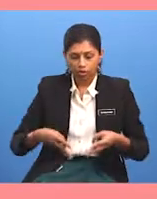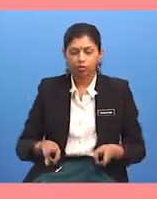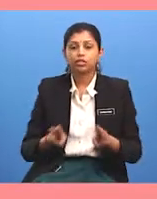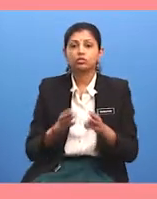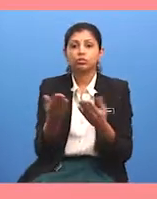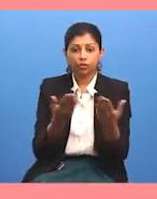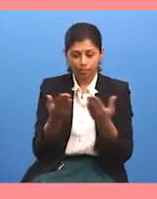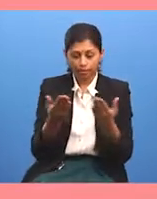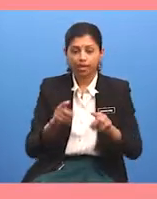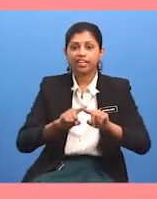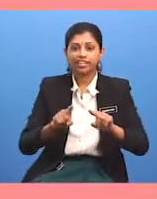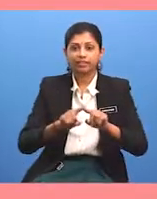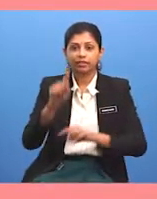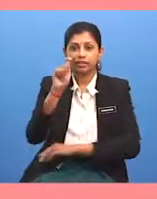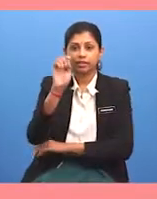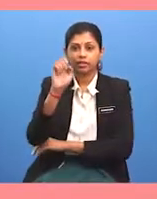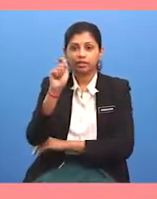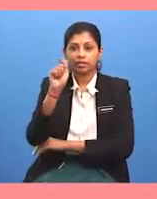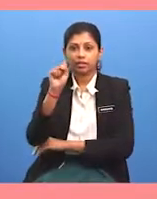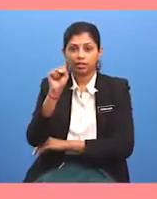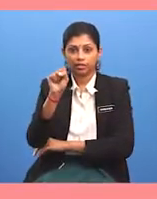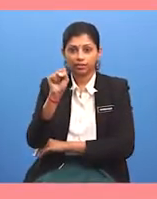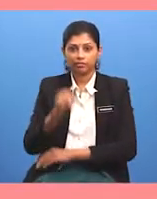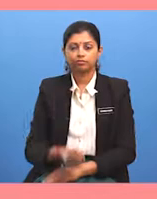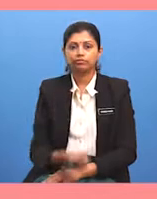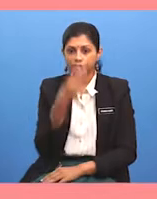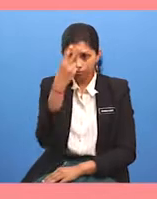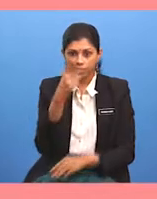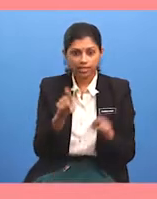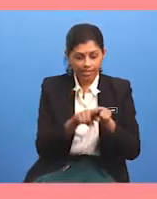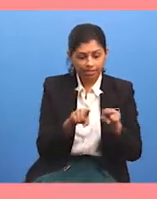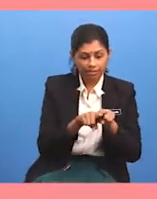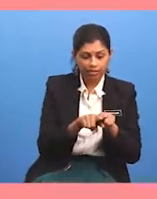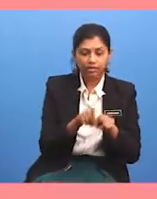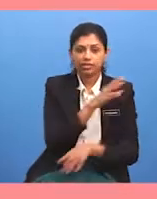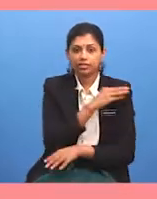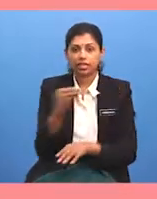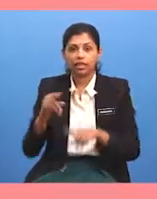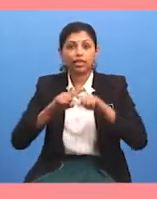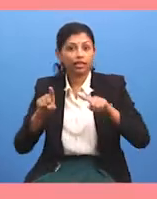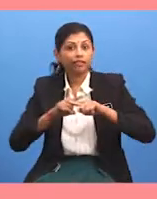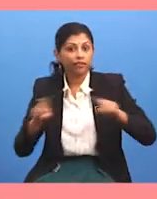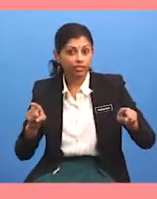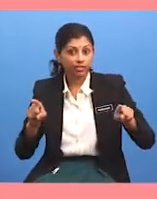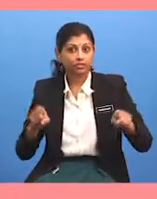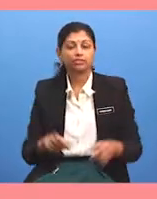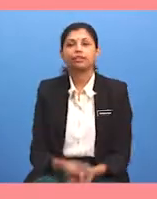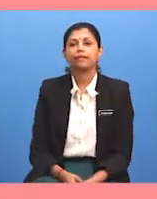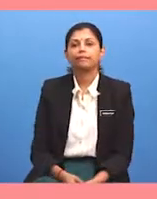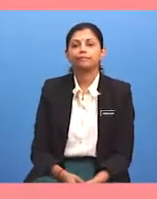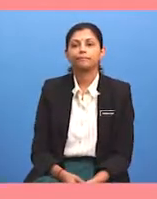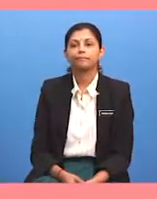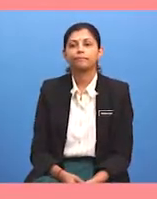different texts. Check the similarities and differences between the